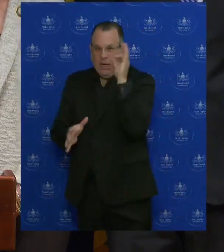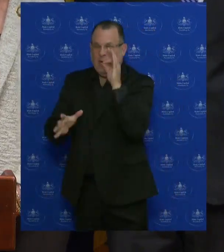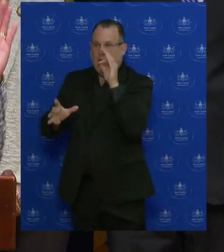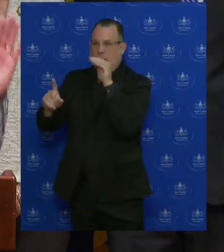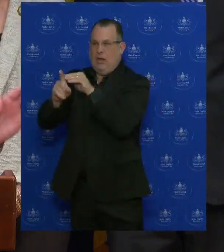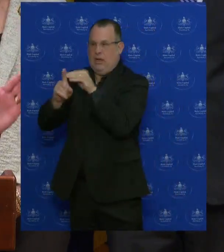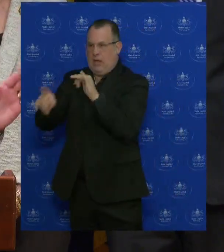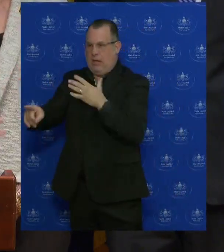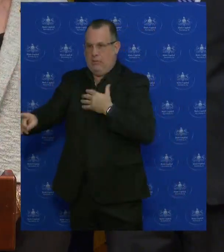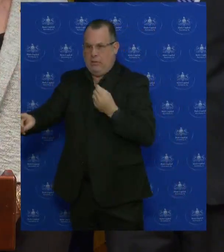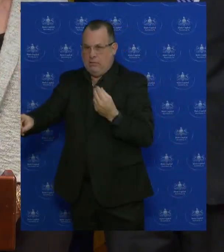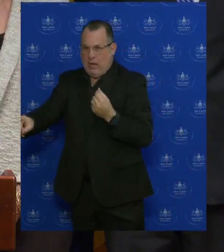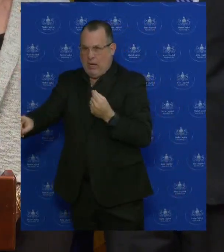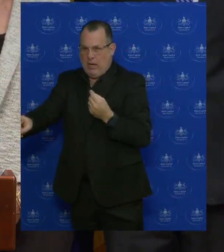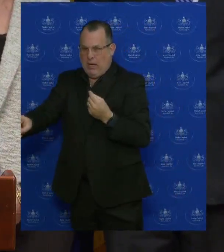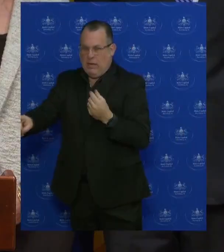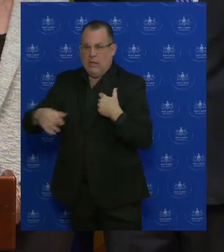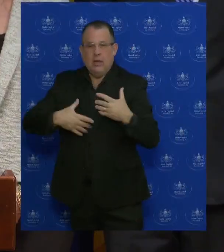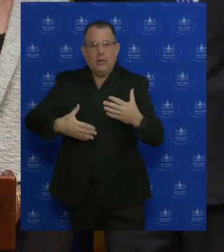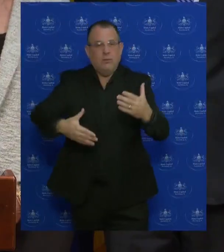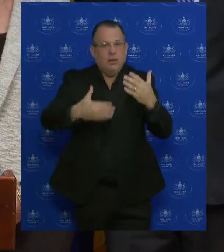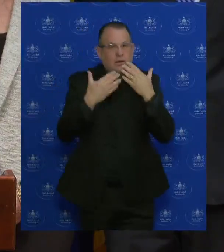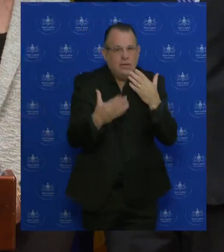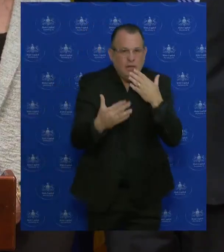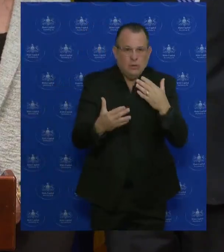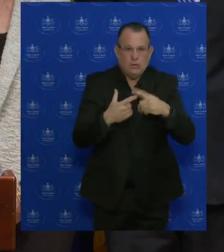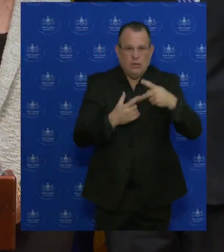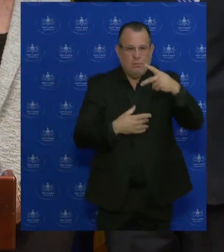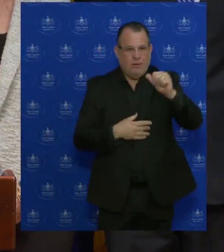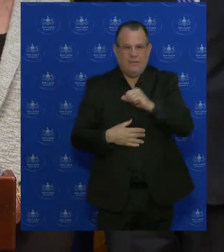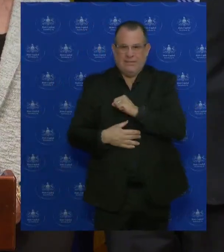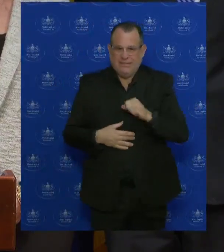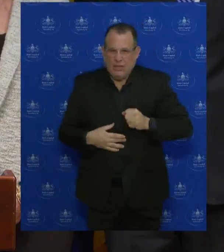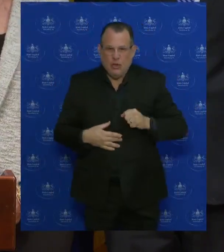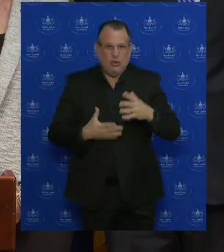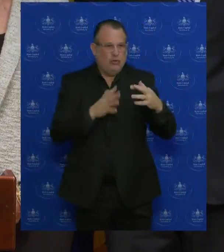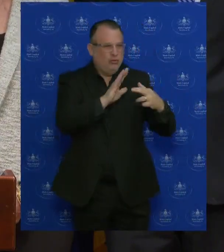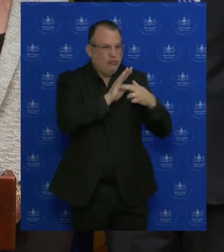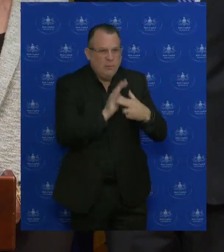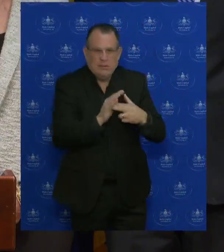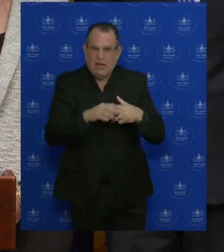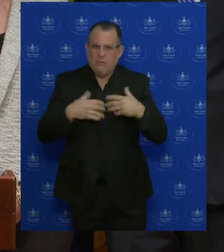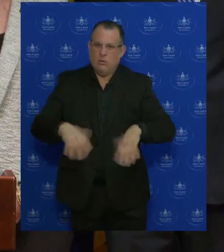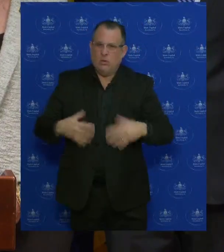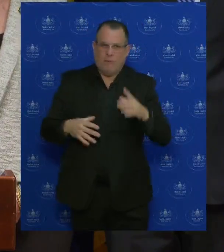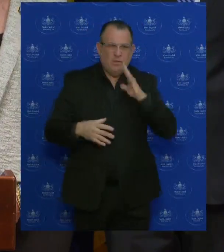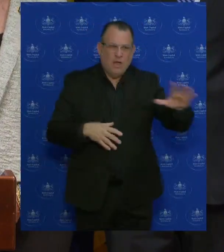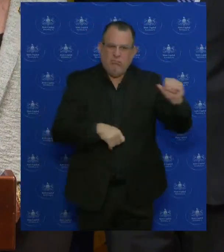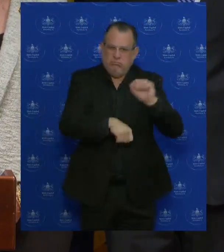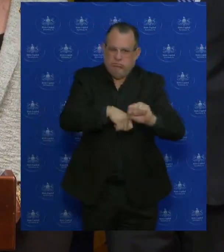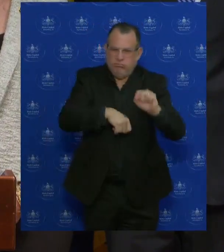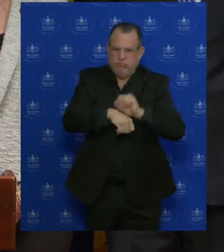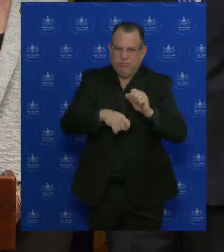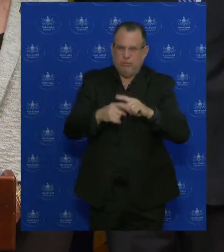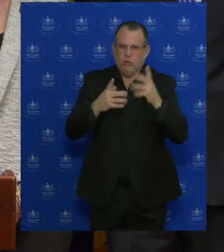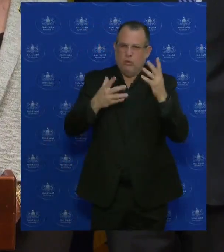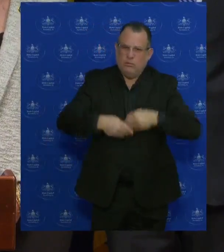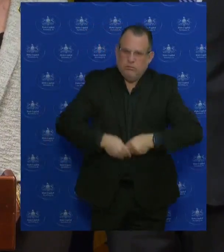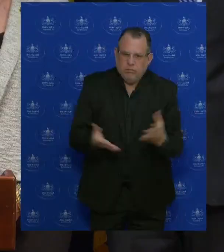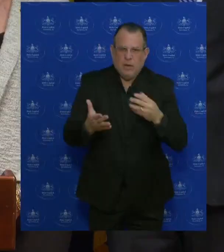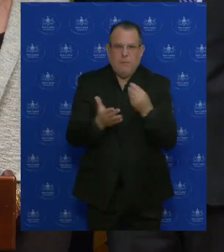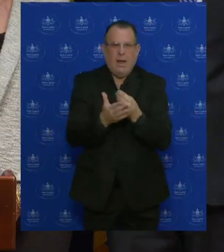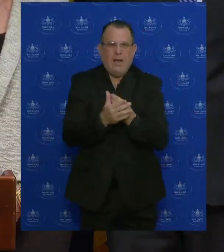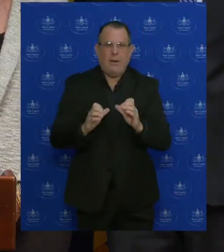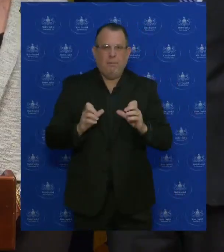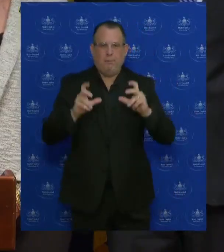Assembly for their tremendous support of Pennsylvania Money Match and for their efforts to help return unclaimed property to their constituents. You